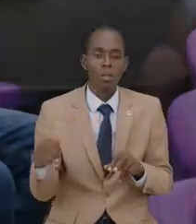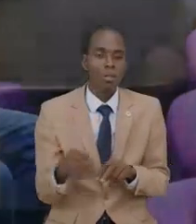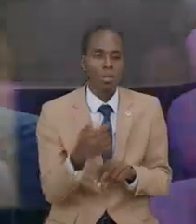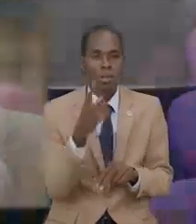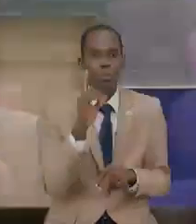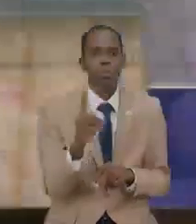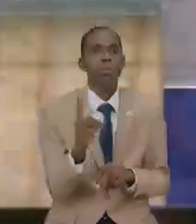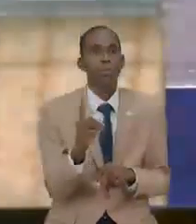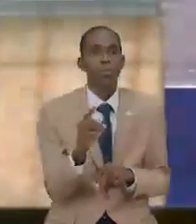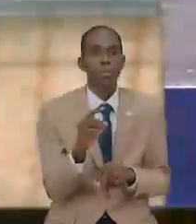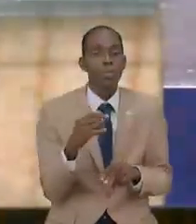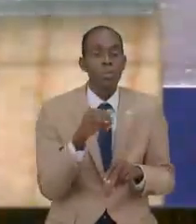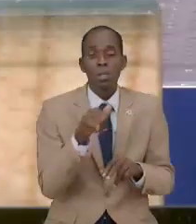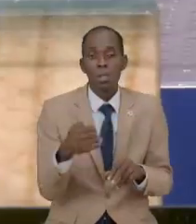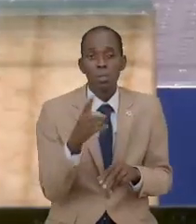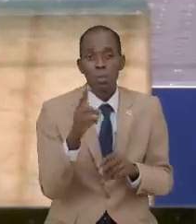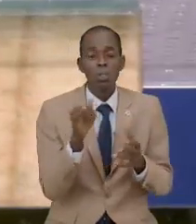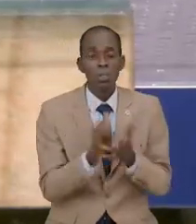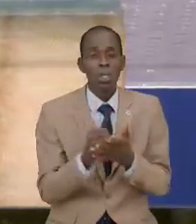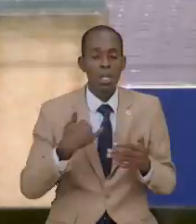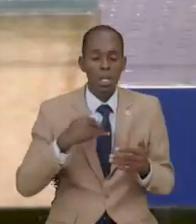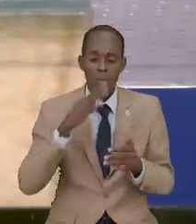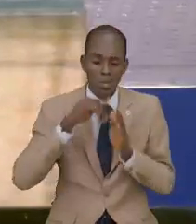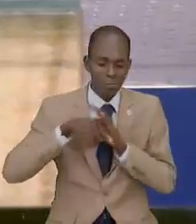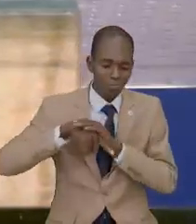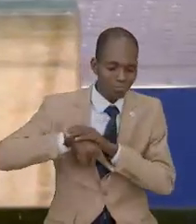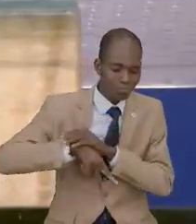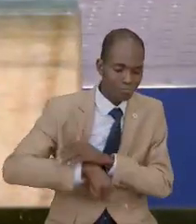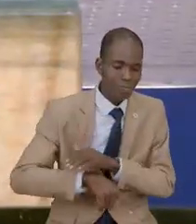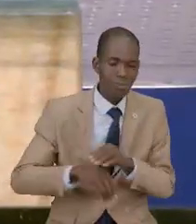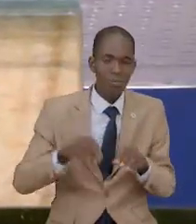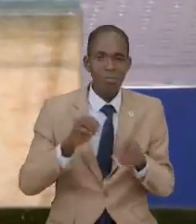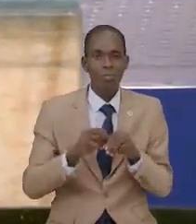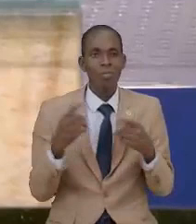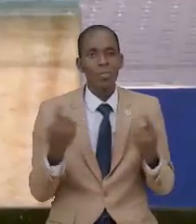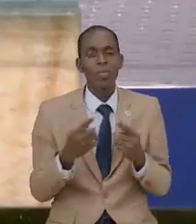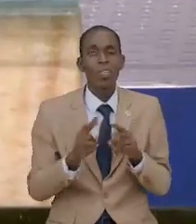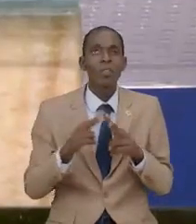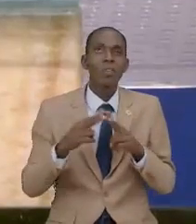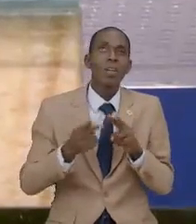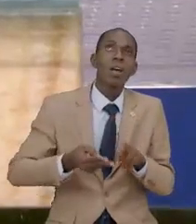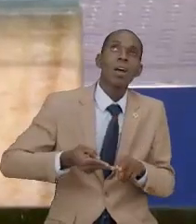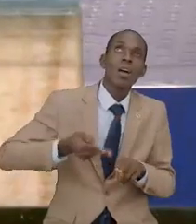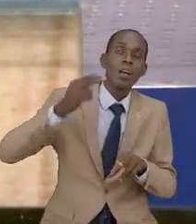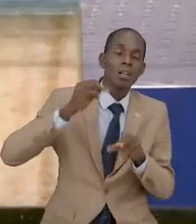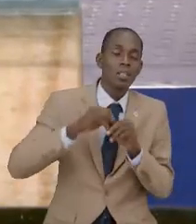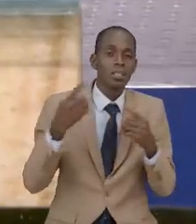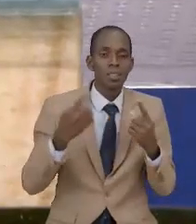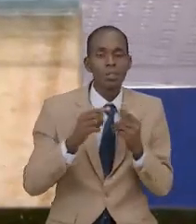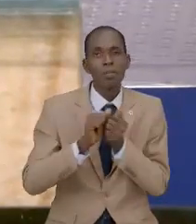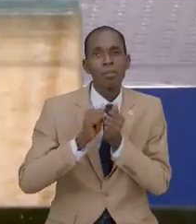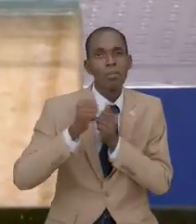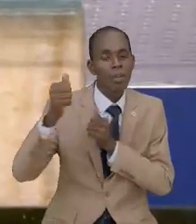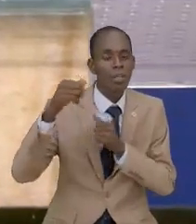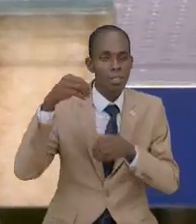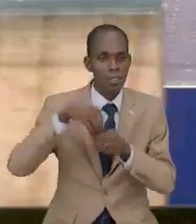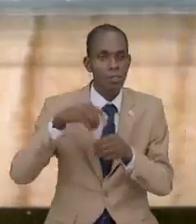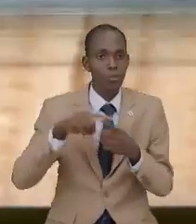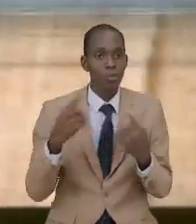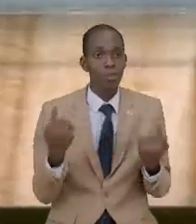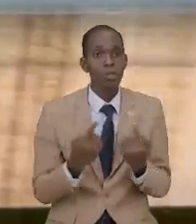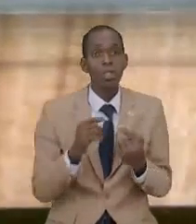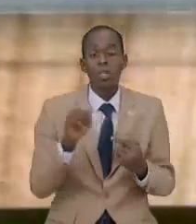whosoever, those who have been deep in sin, high in sin, those who have gone far in sin, for whosoever